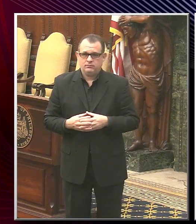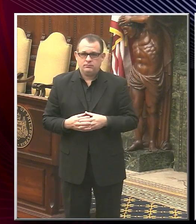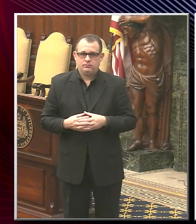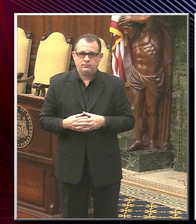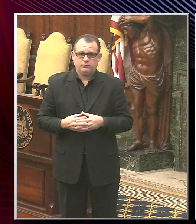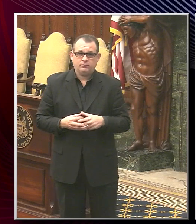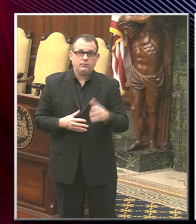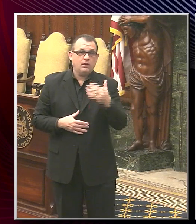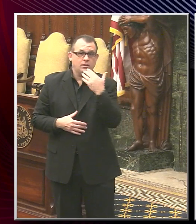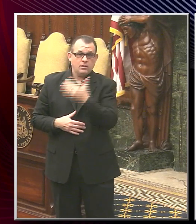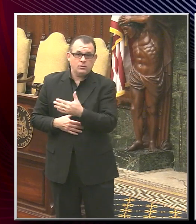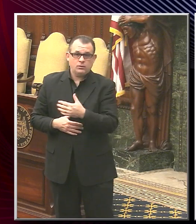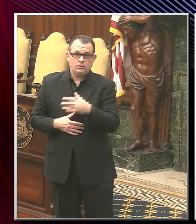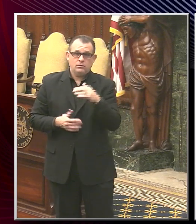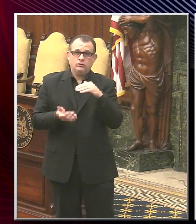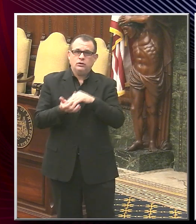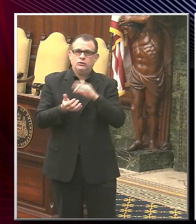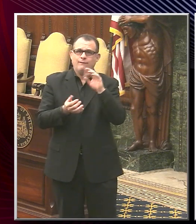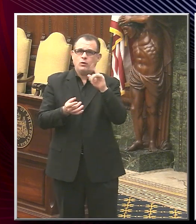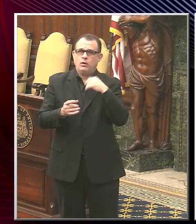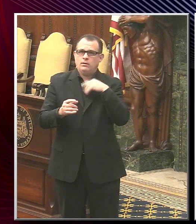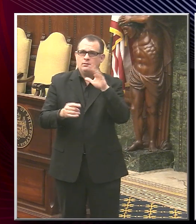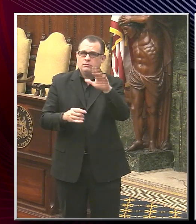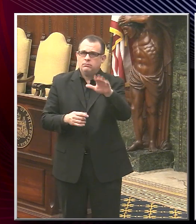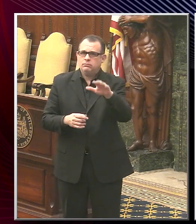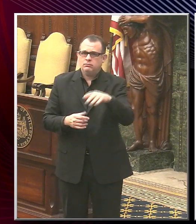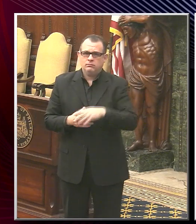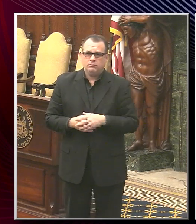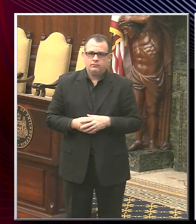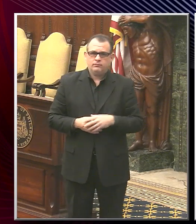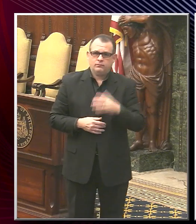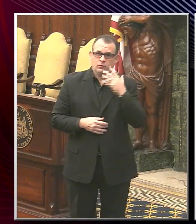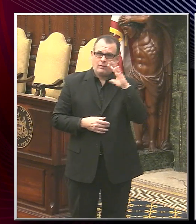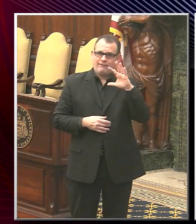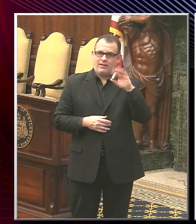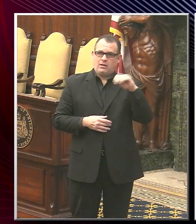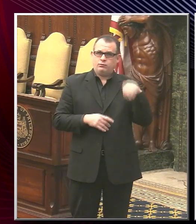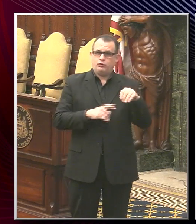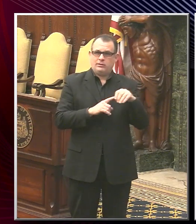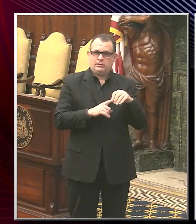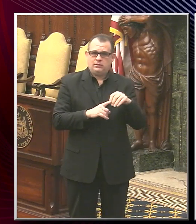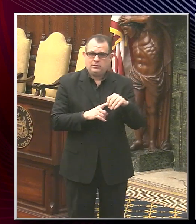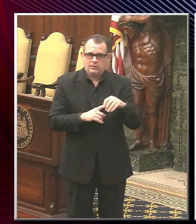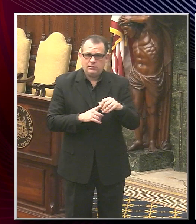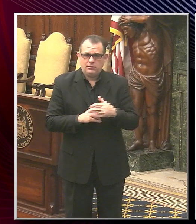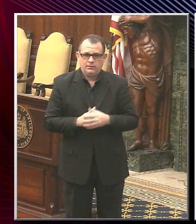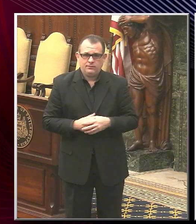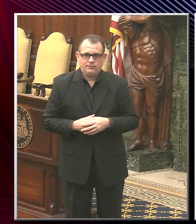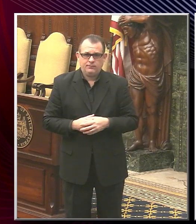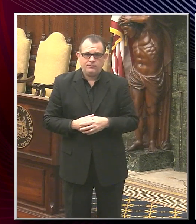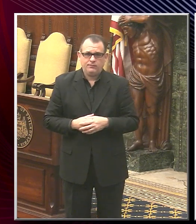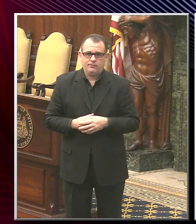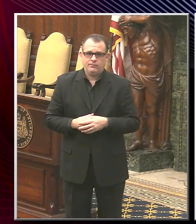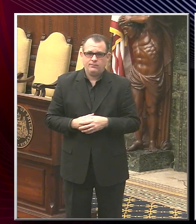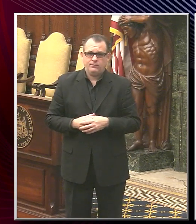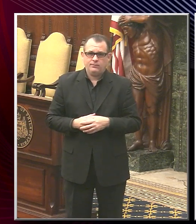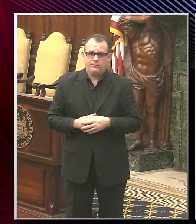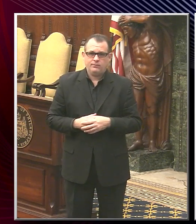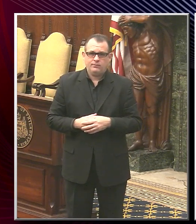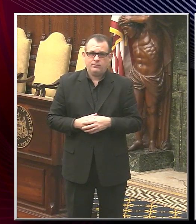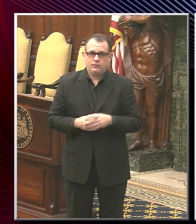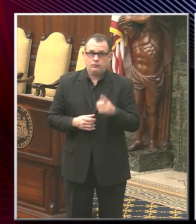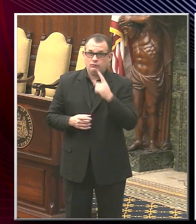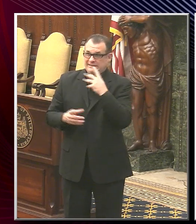Thank you. Dr. Farley, you said that 59% of the vials that you've received are sitting in storage. They're not